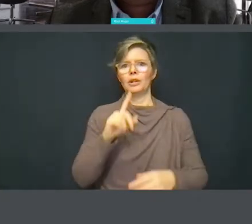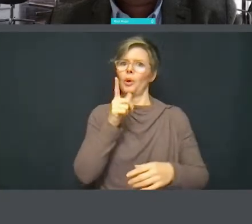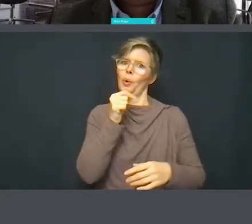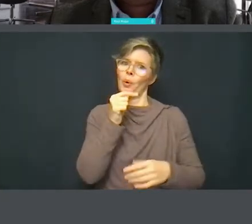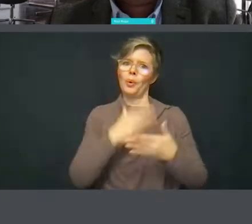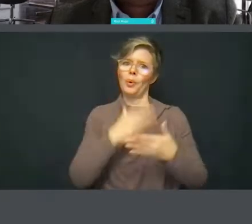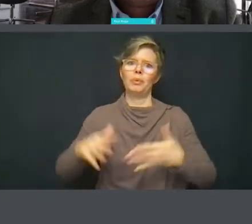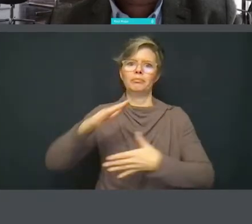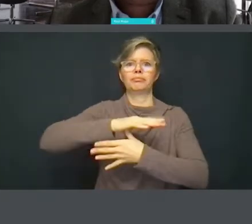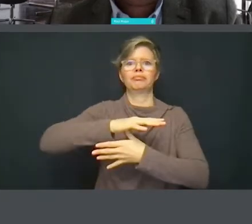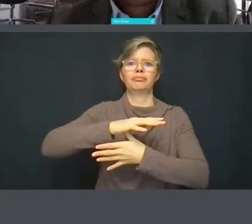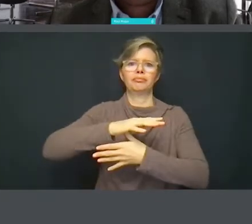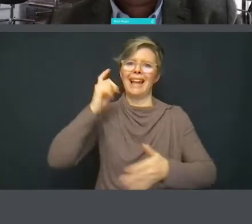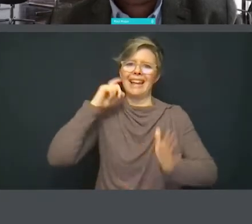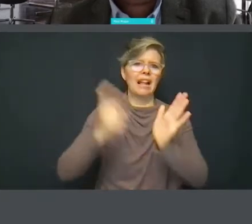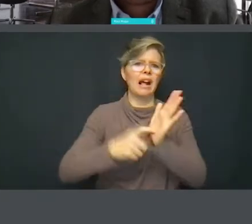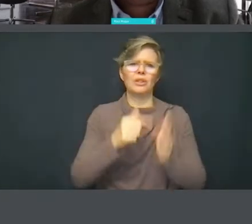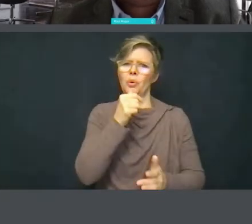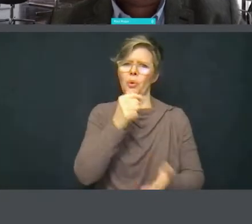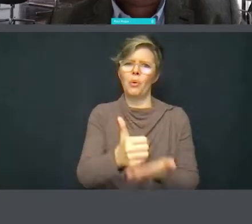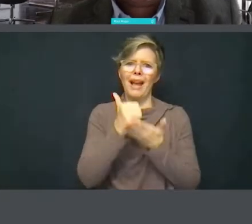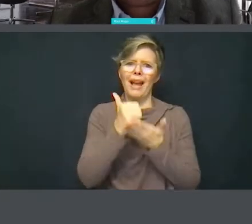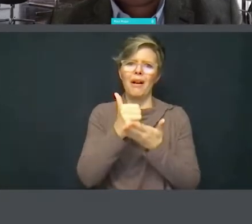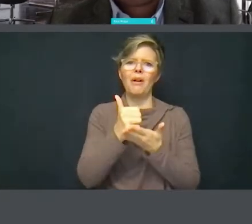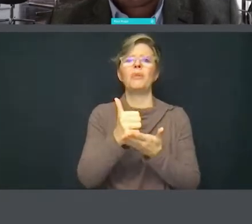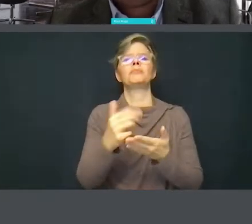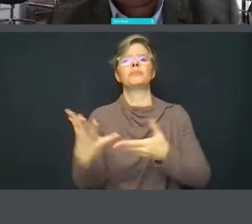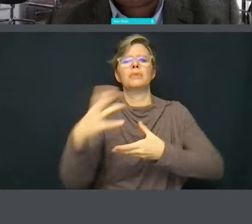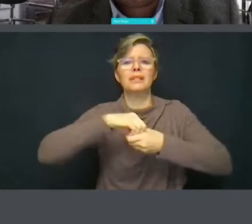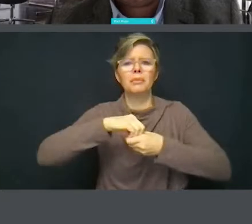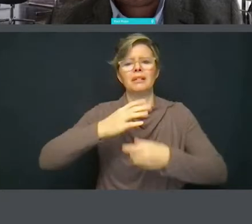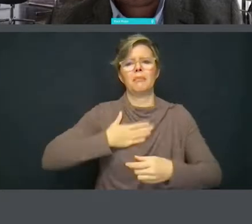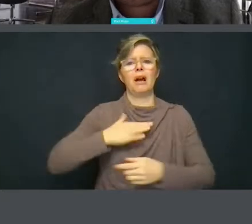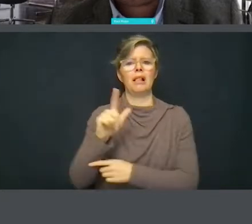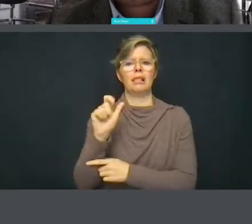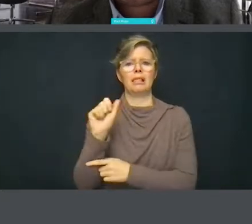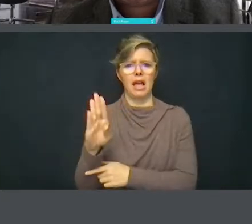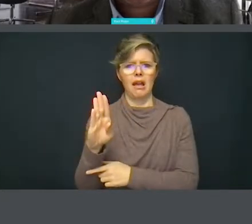acknowledge everyone who has been, who currently is part of my lab.